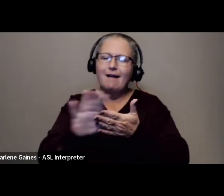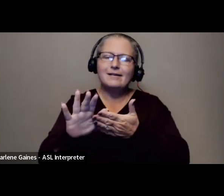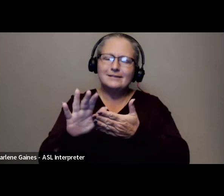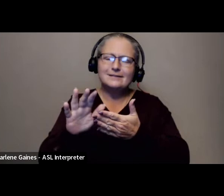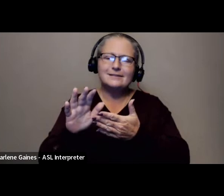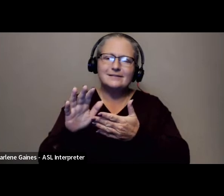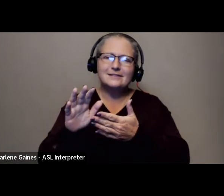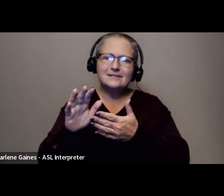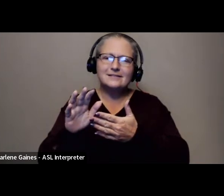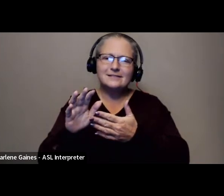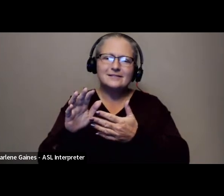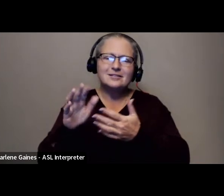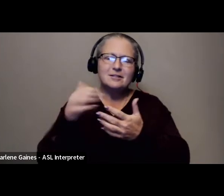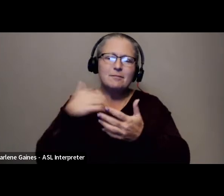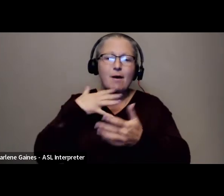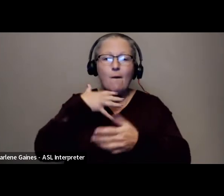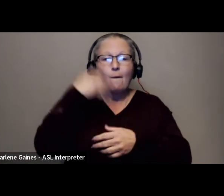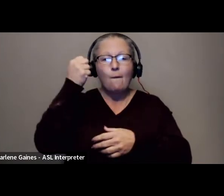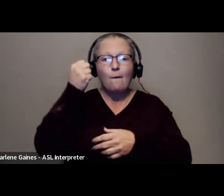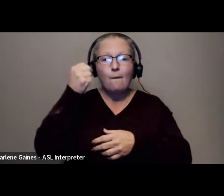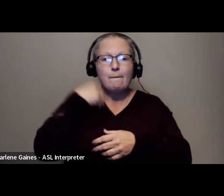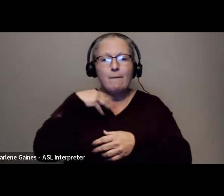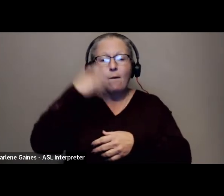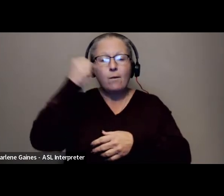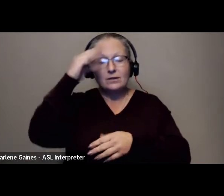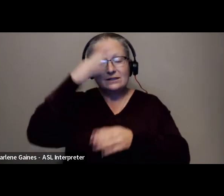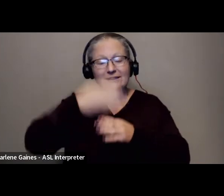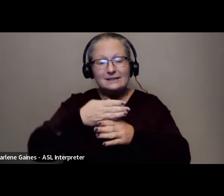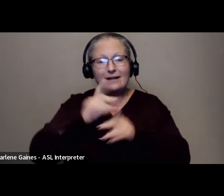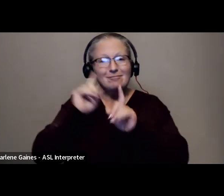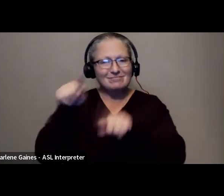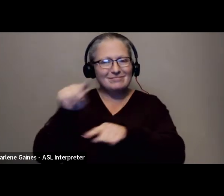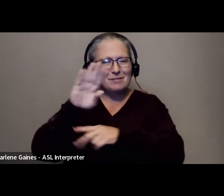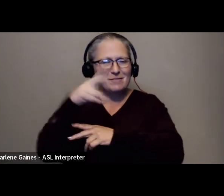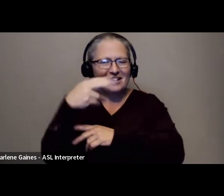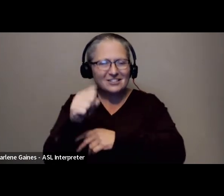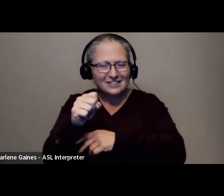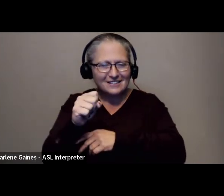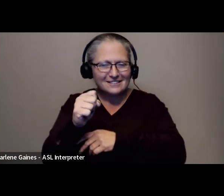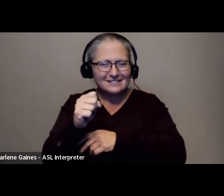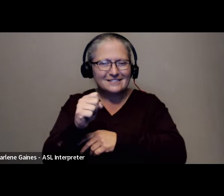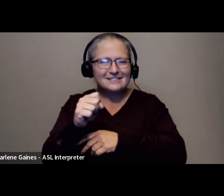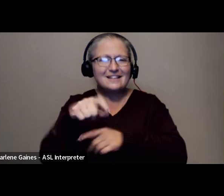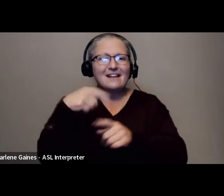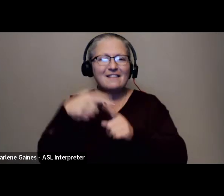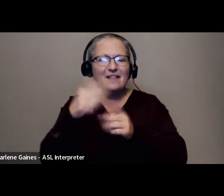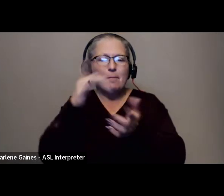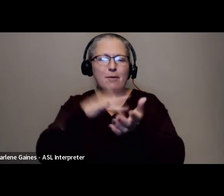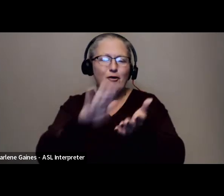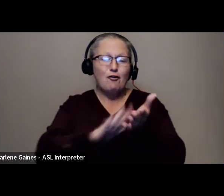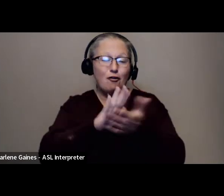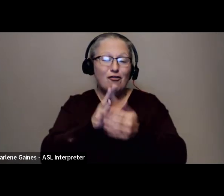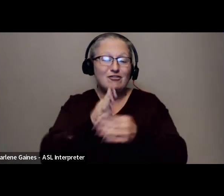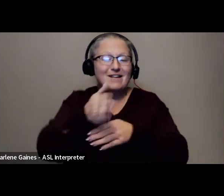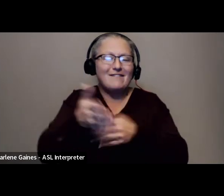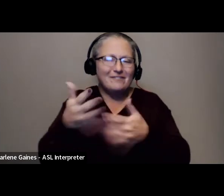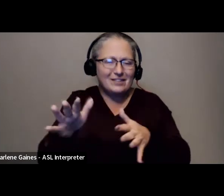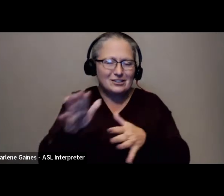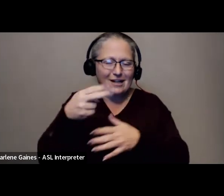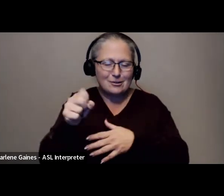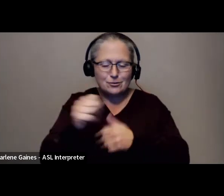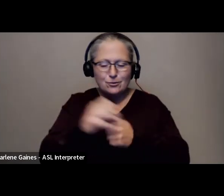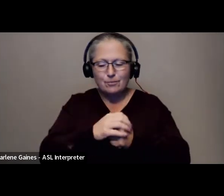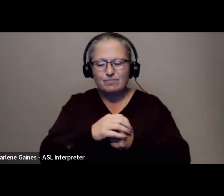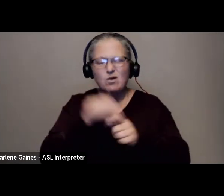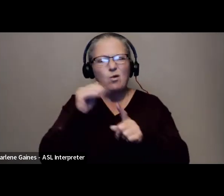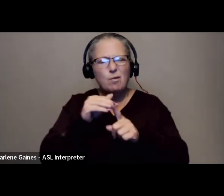It's kind of full circle. My eldest son went to BHS, and then he went to middle college right after. And it just